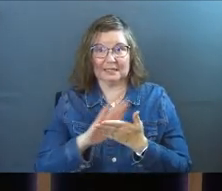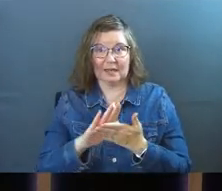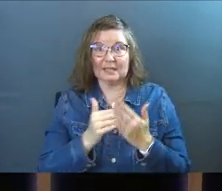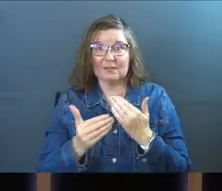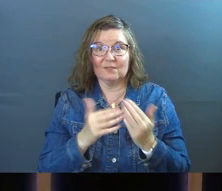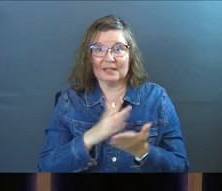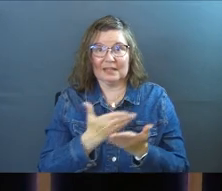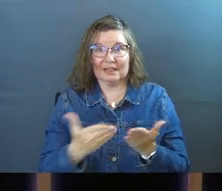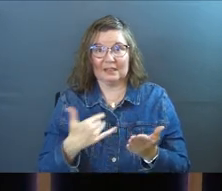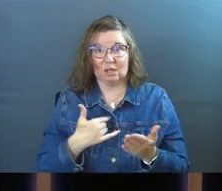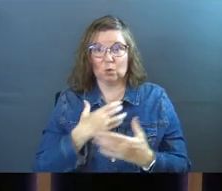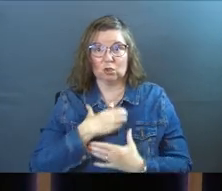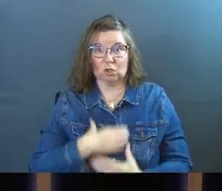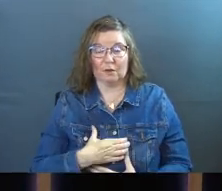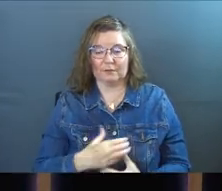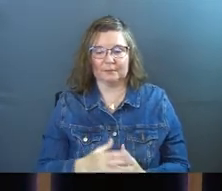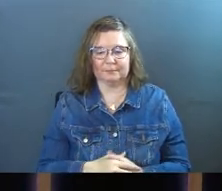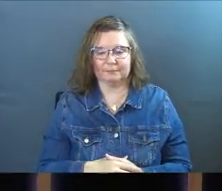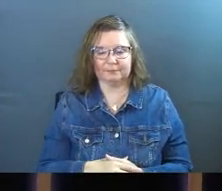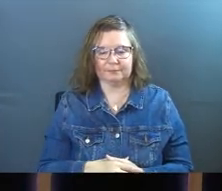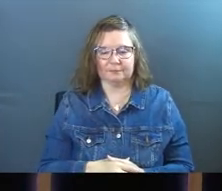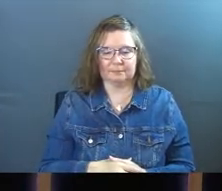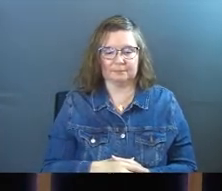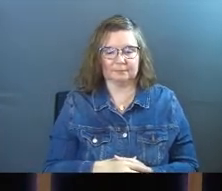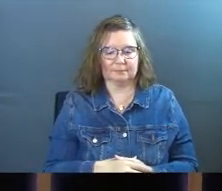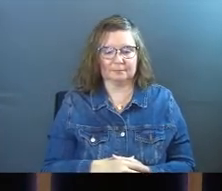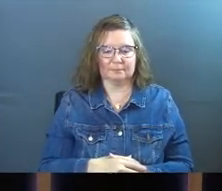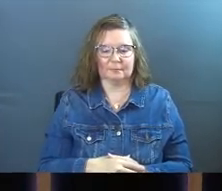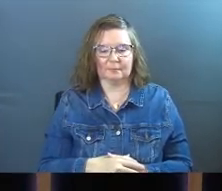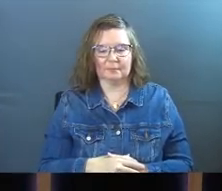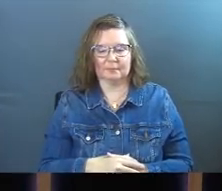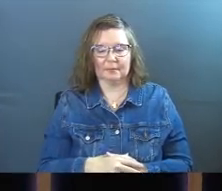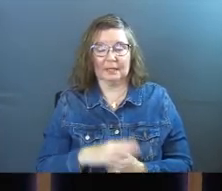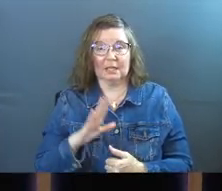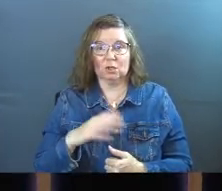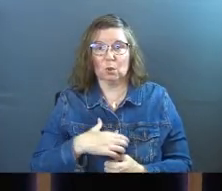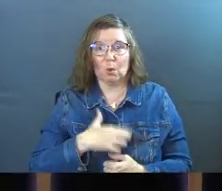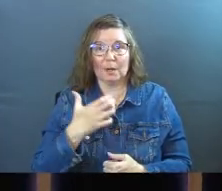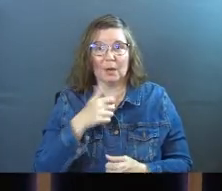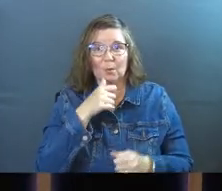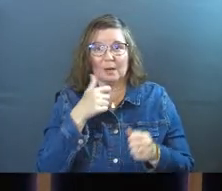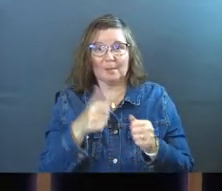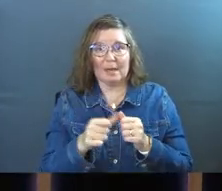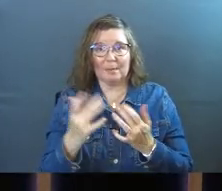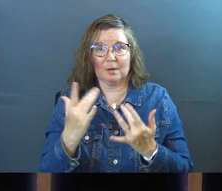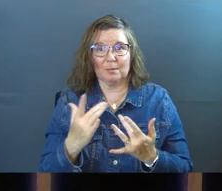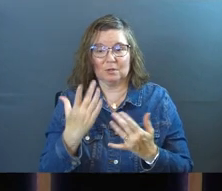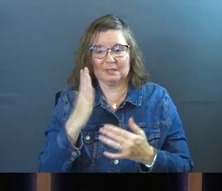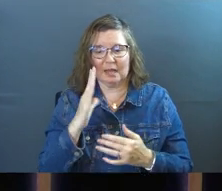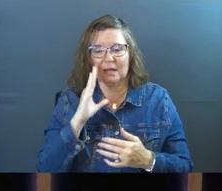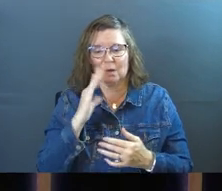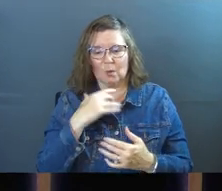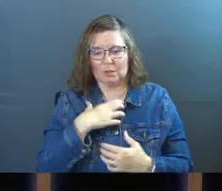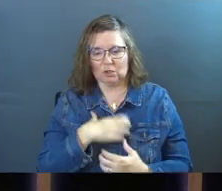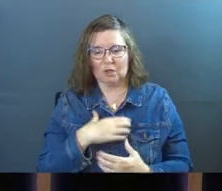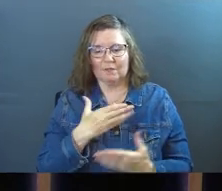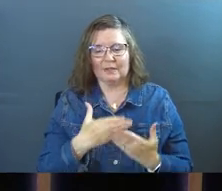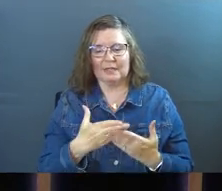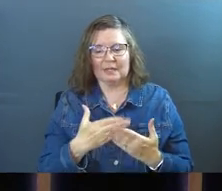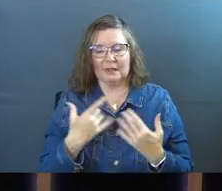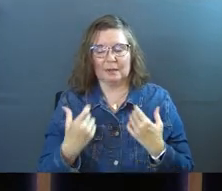kindness, even in the things that you deserve. It's just, in your anger, remember mercy, God. I know we deserve